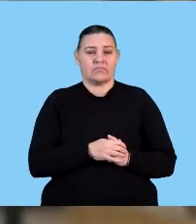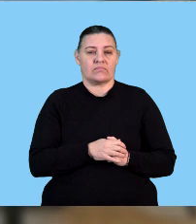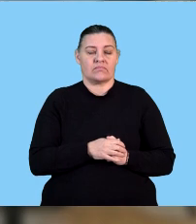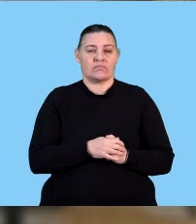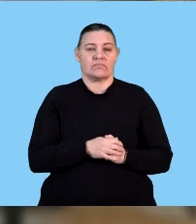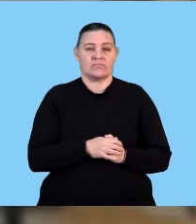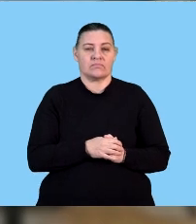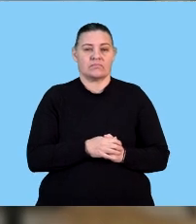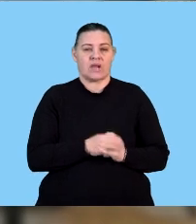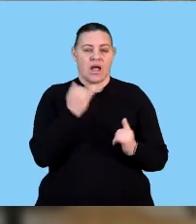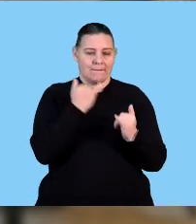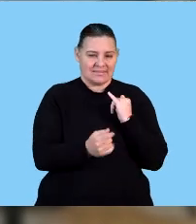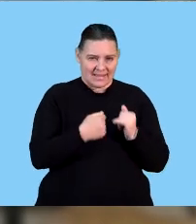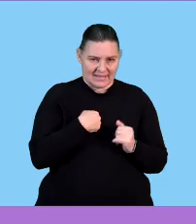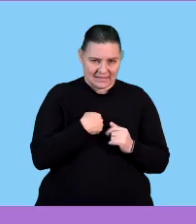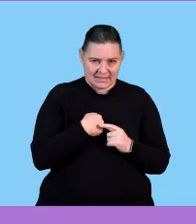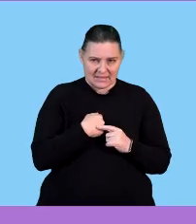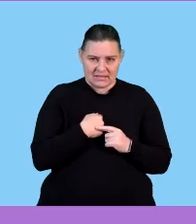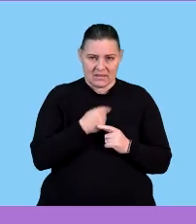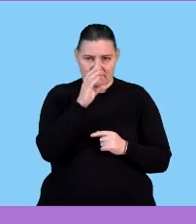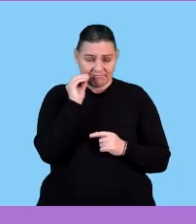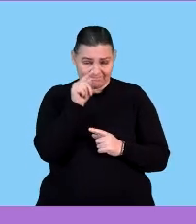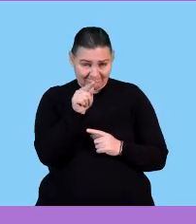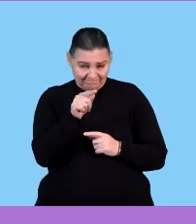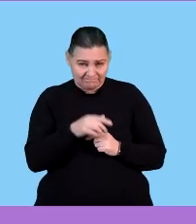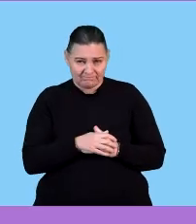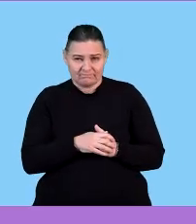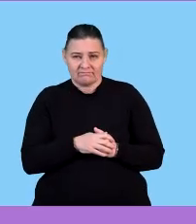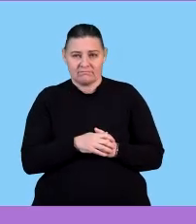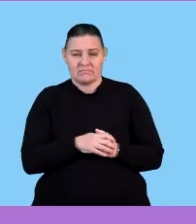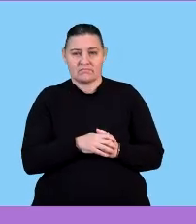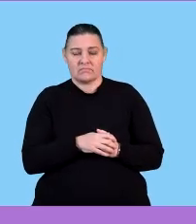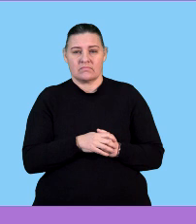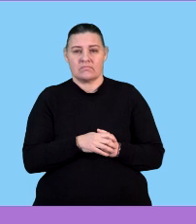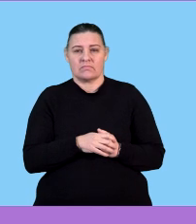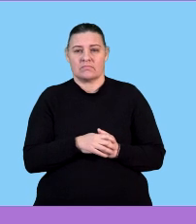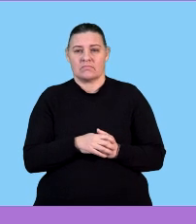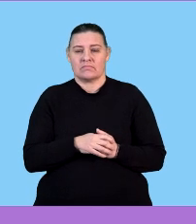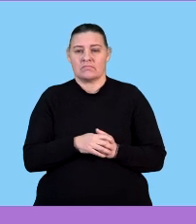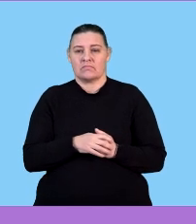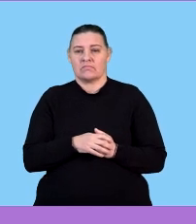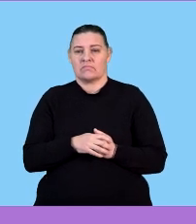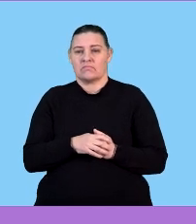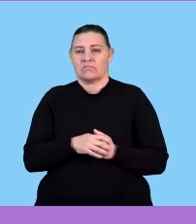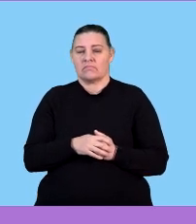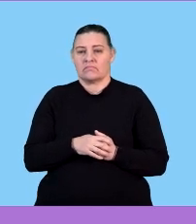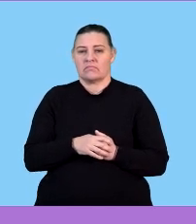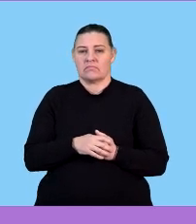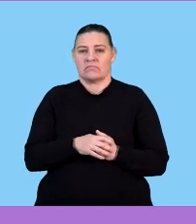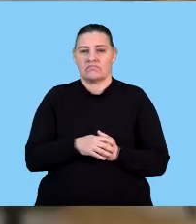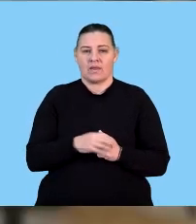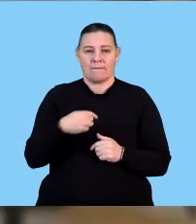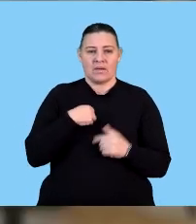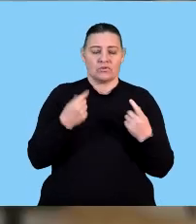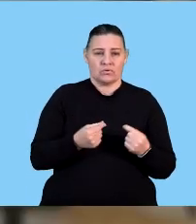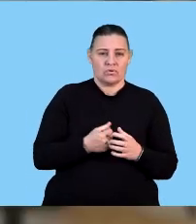So here's the mistake. All right, please take note of this. Not converting to the same unit, like we've just